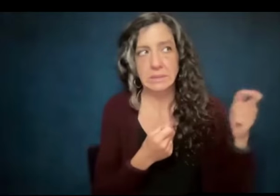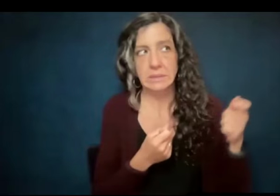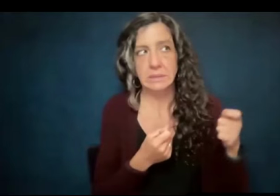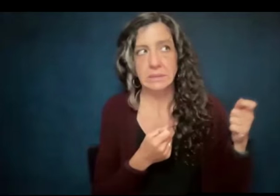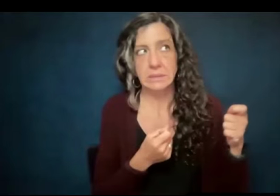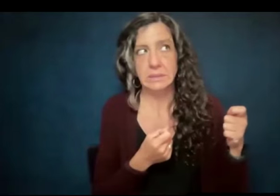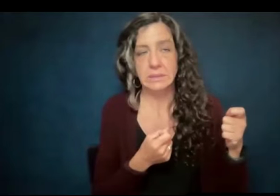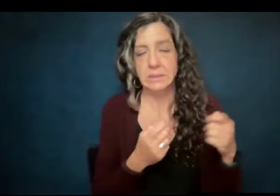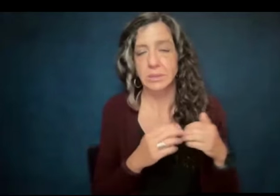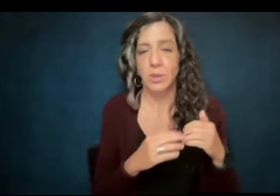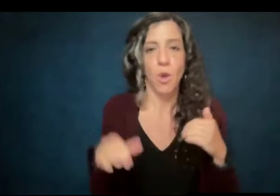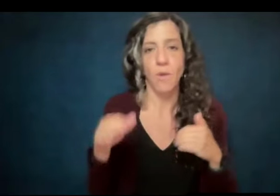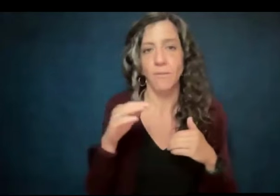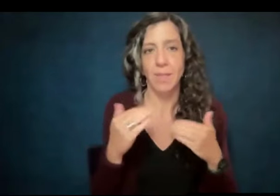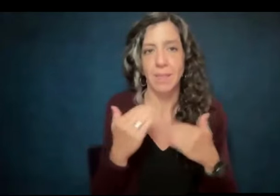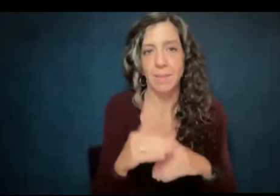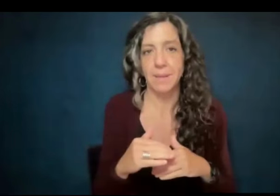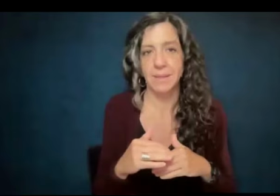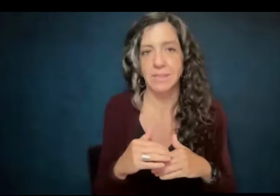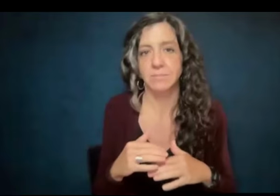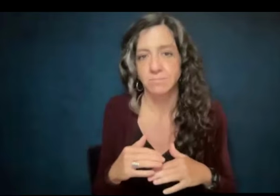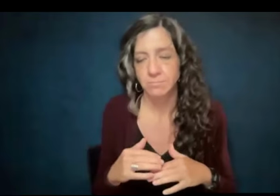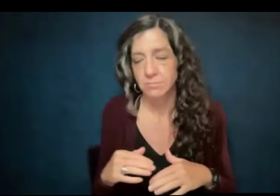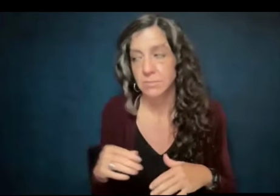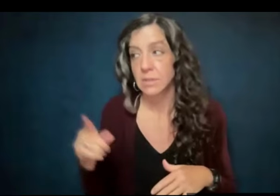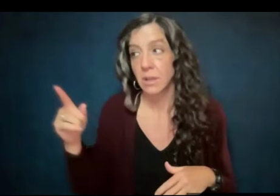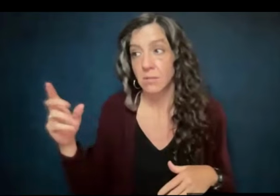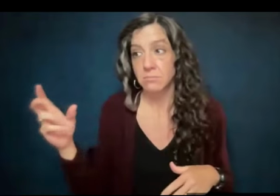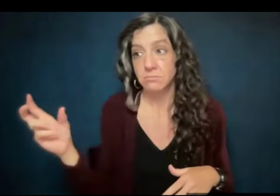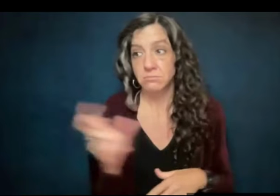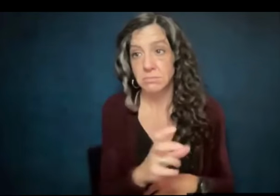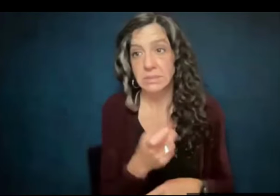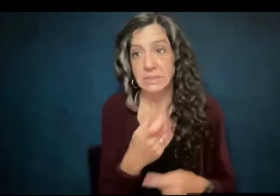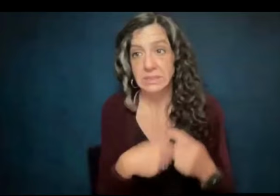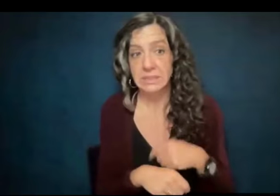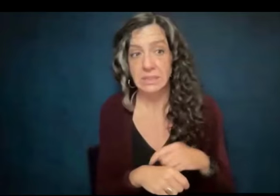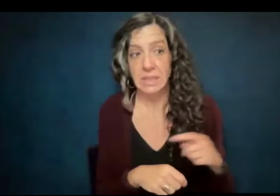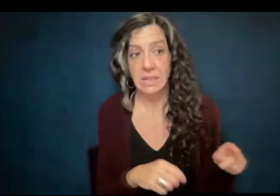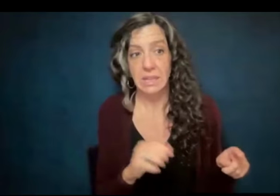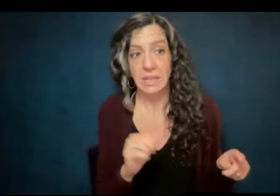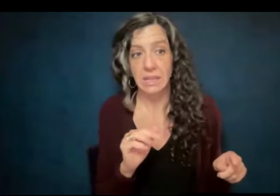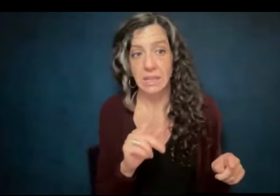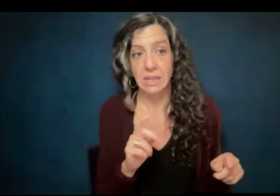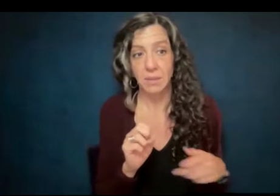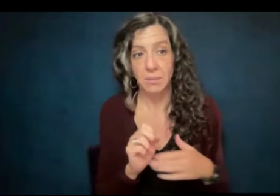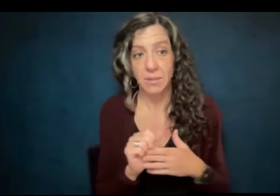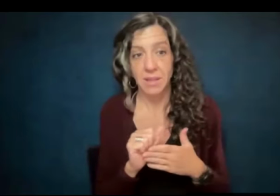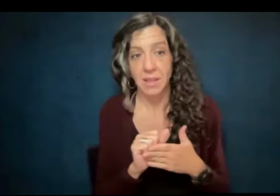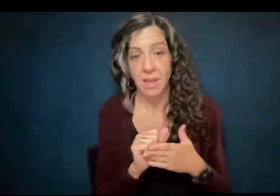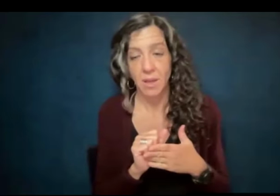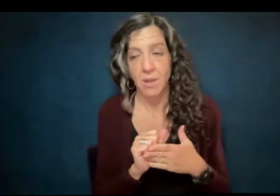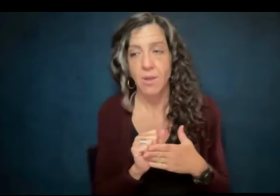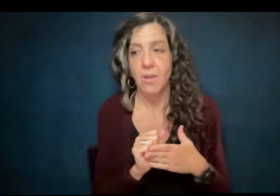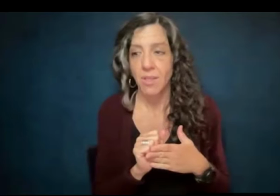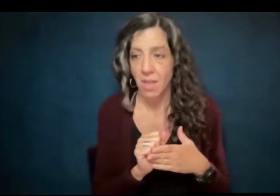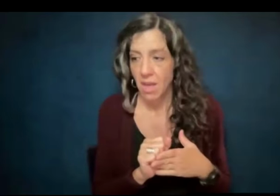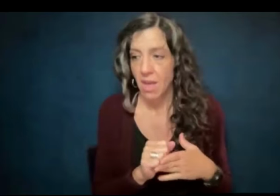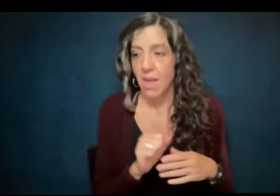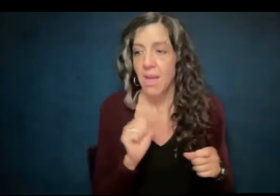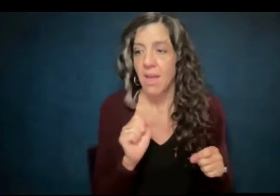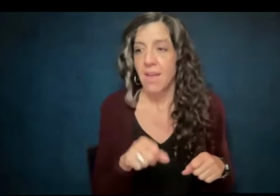over the resource limit, right? But if Aleda put that money into my ABLE account for me, then I would have